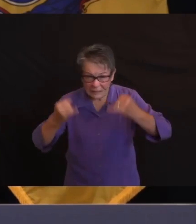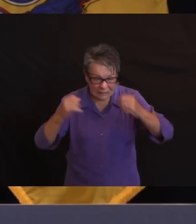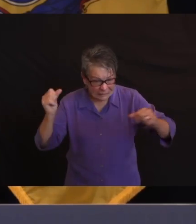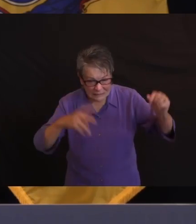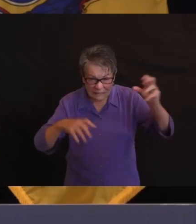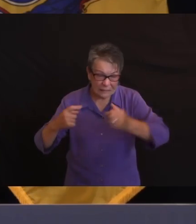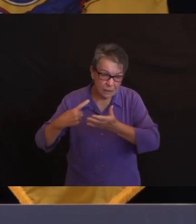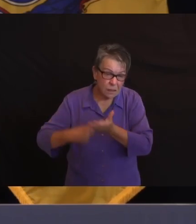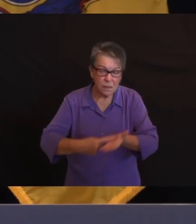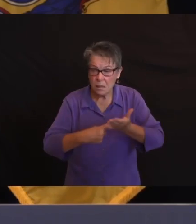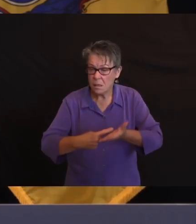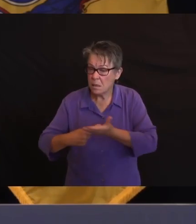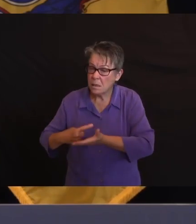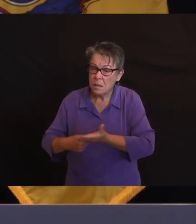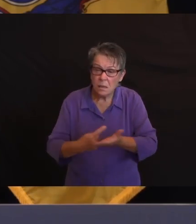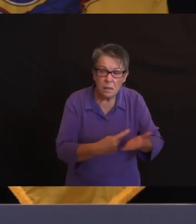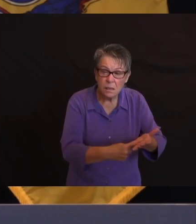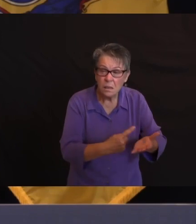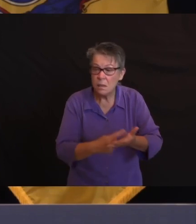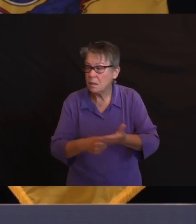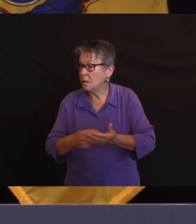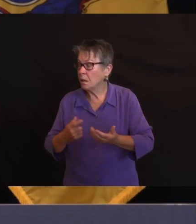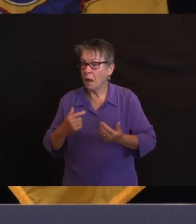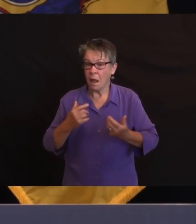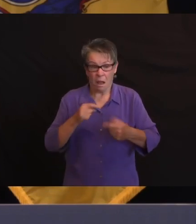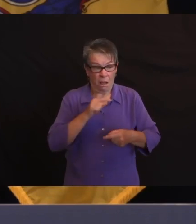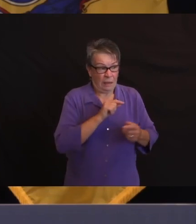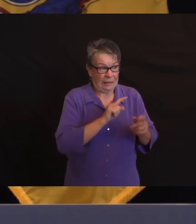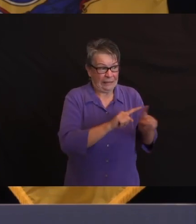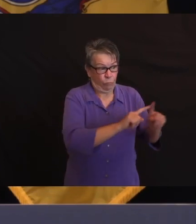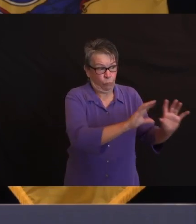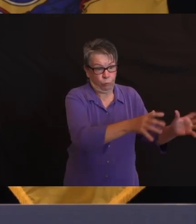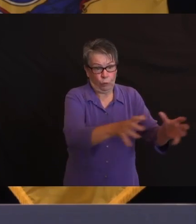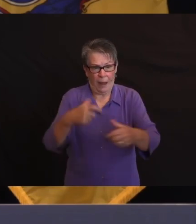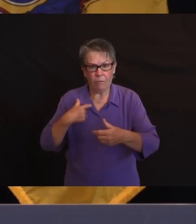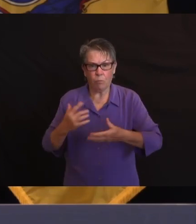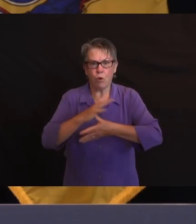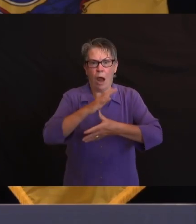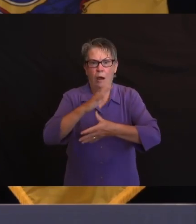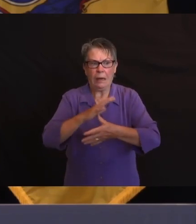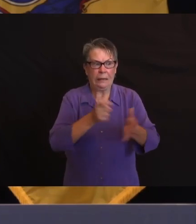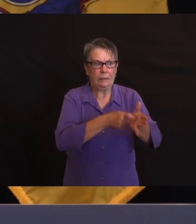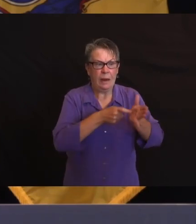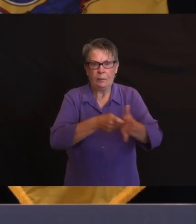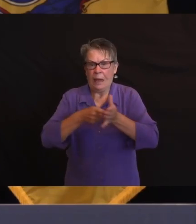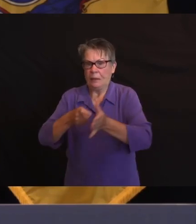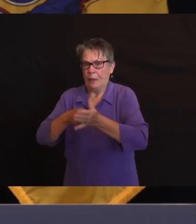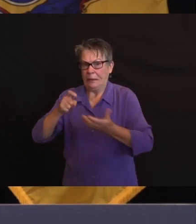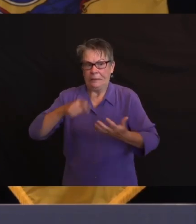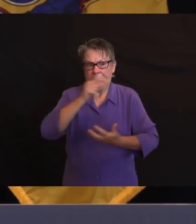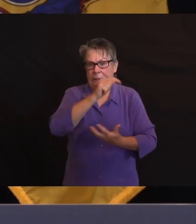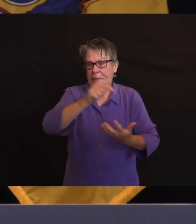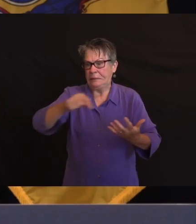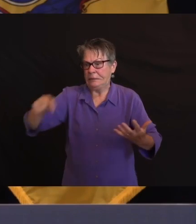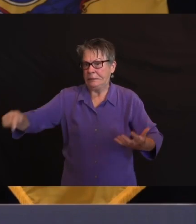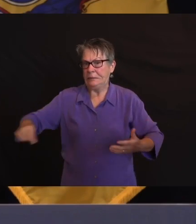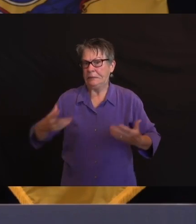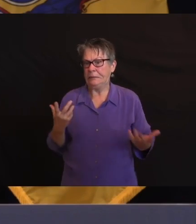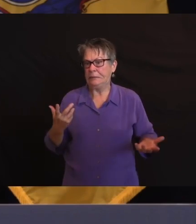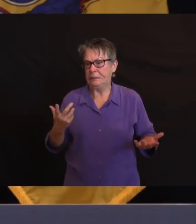line. Paul Sarlo last week, who's the Senate Budget Chair, made a point that I thought was a good one,